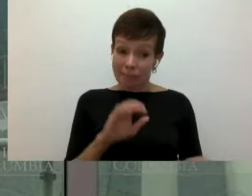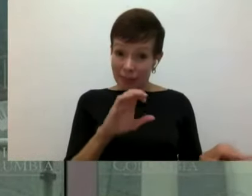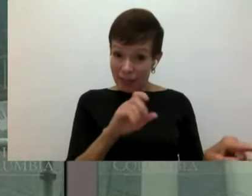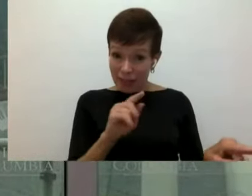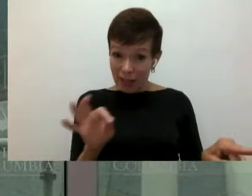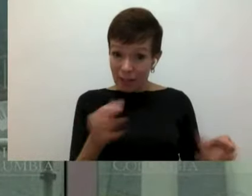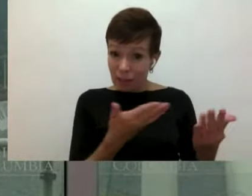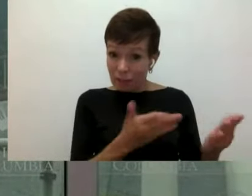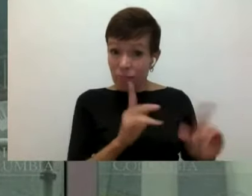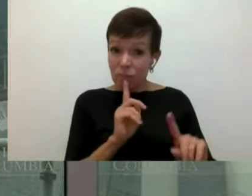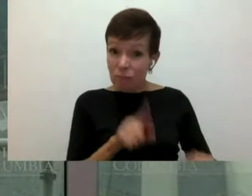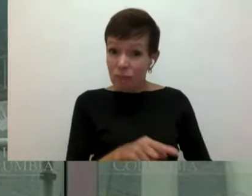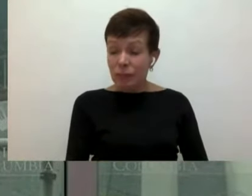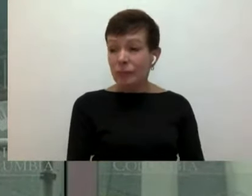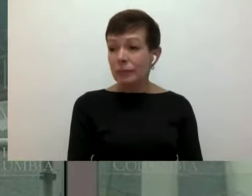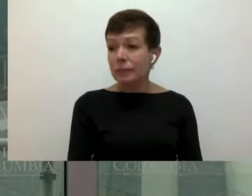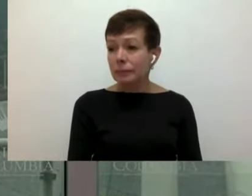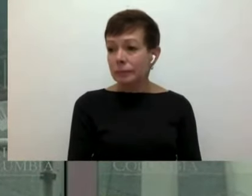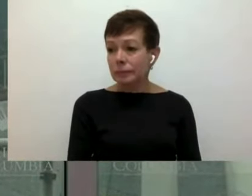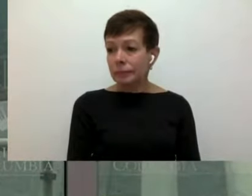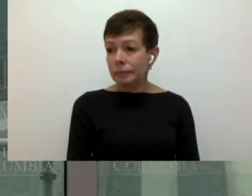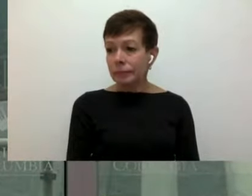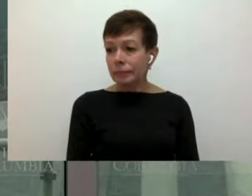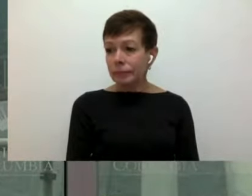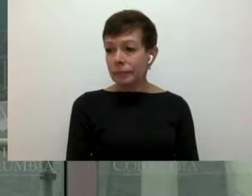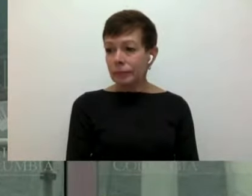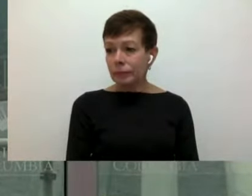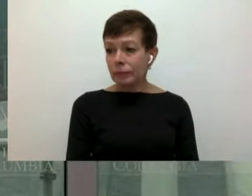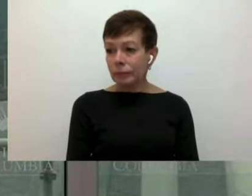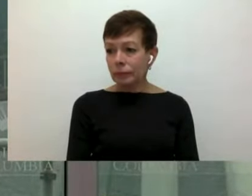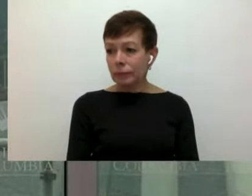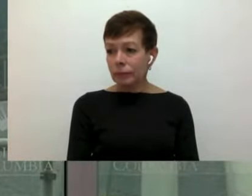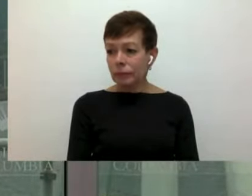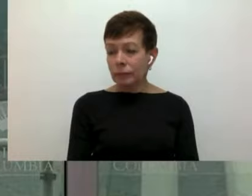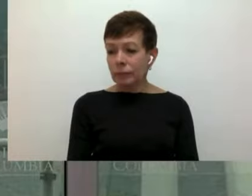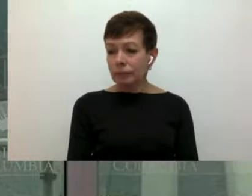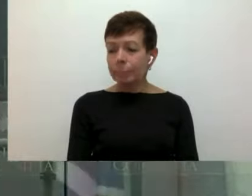impacted firefighters. Go ahead, Cliff.